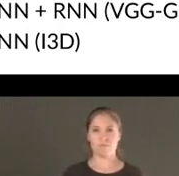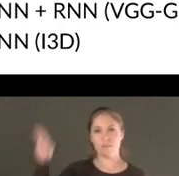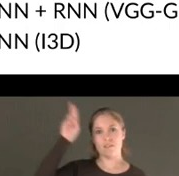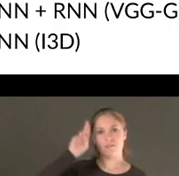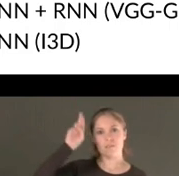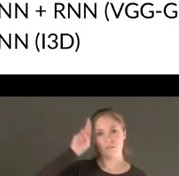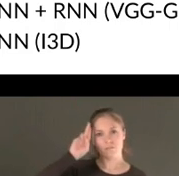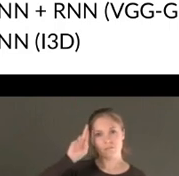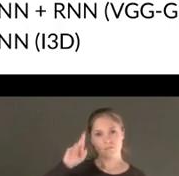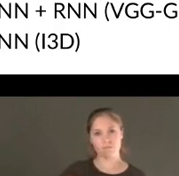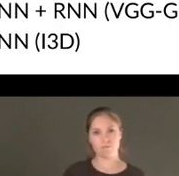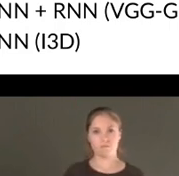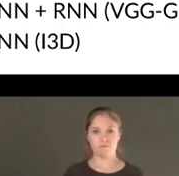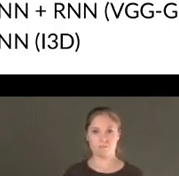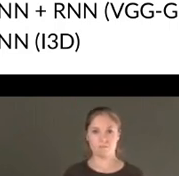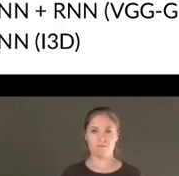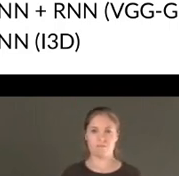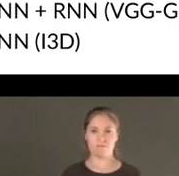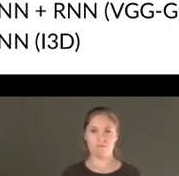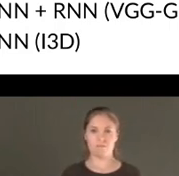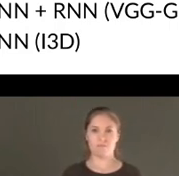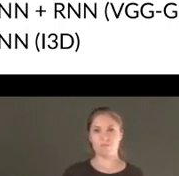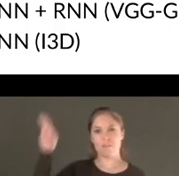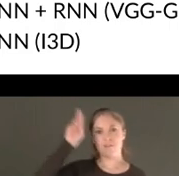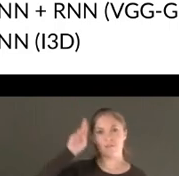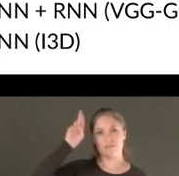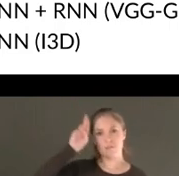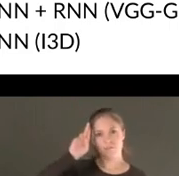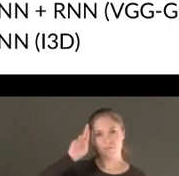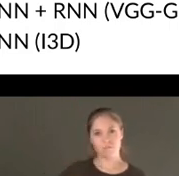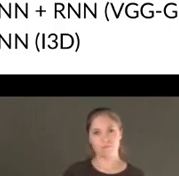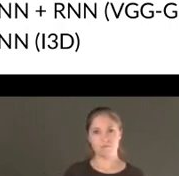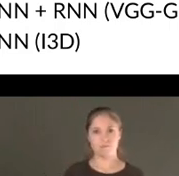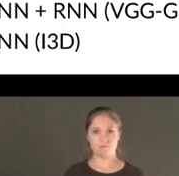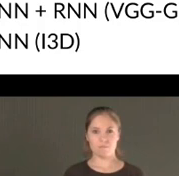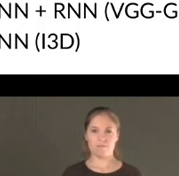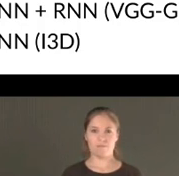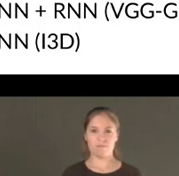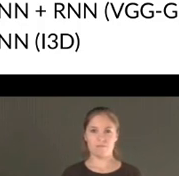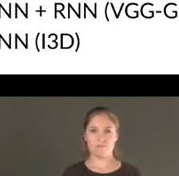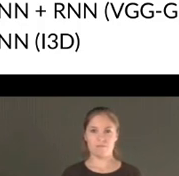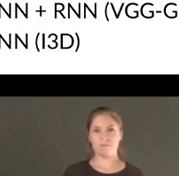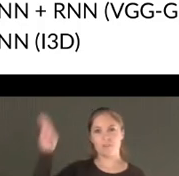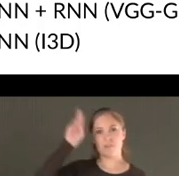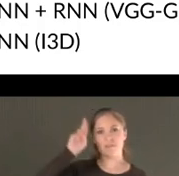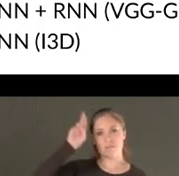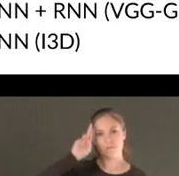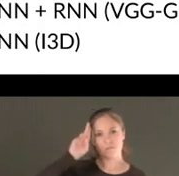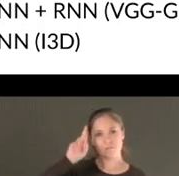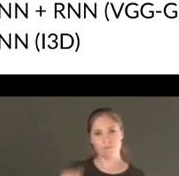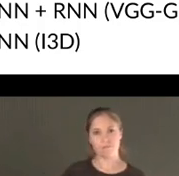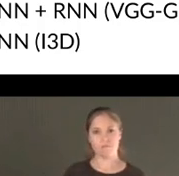2D convolutional neural networks plus recurrent neural networks. an I3D for 3D convolution